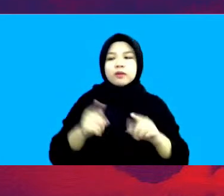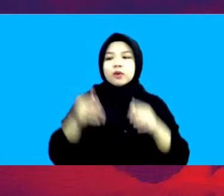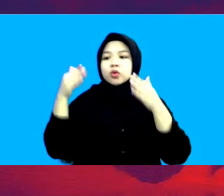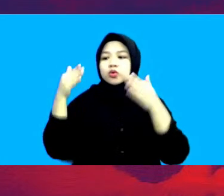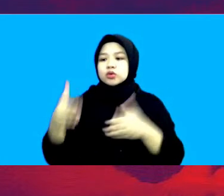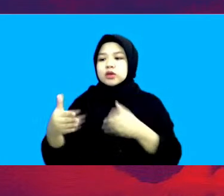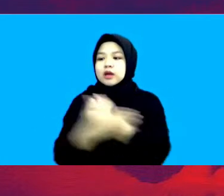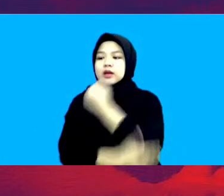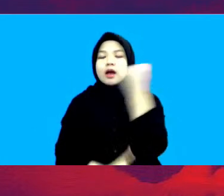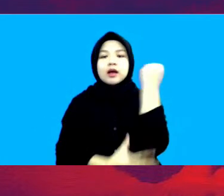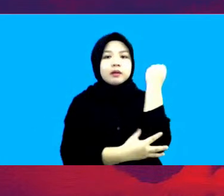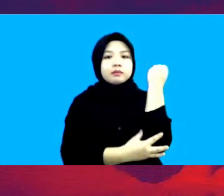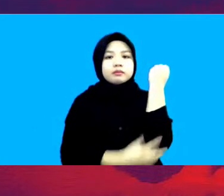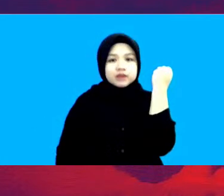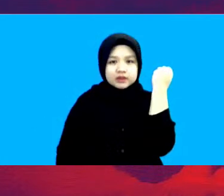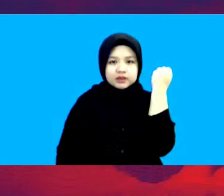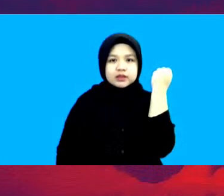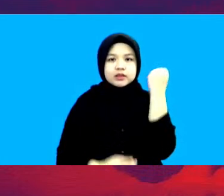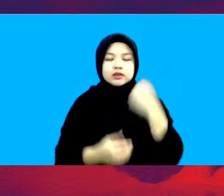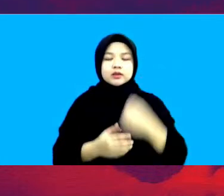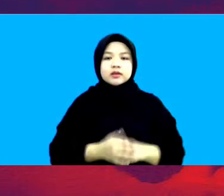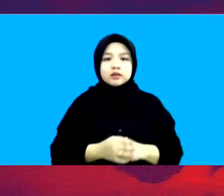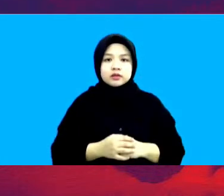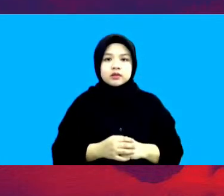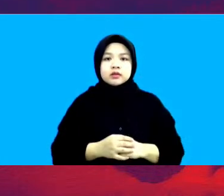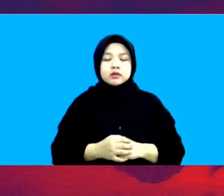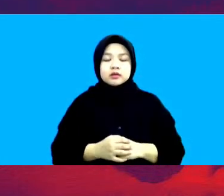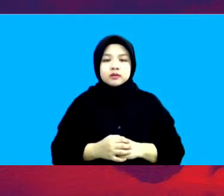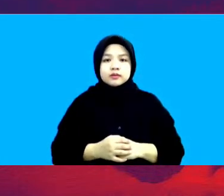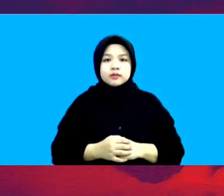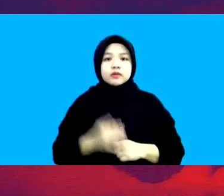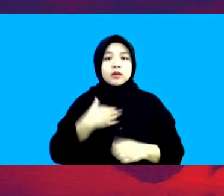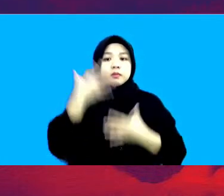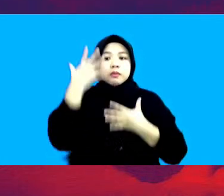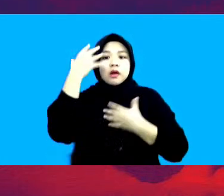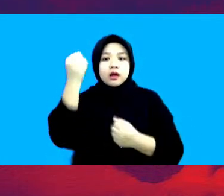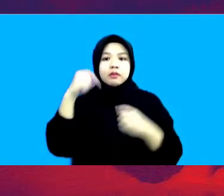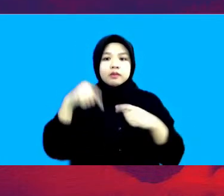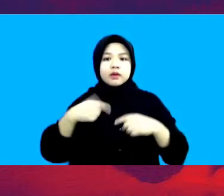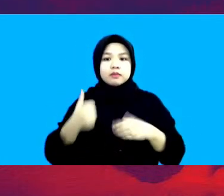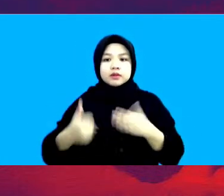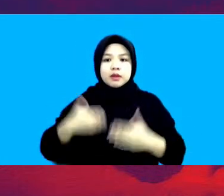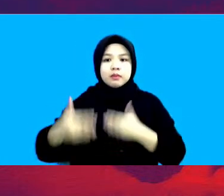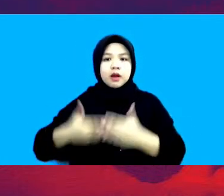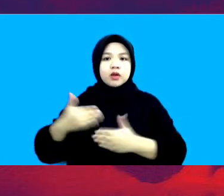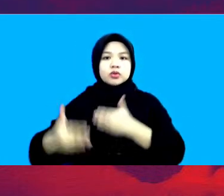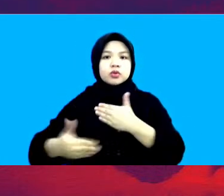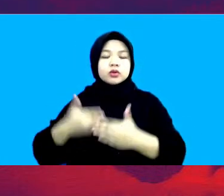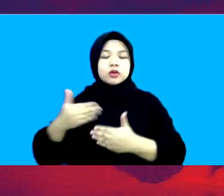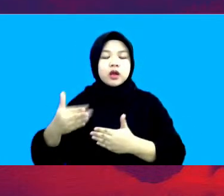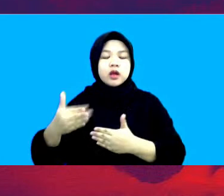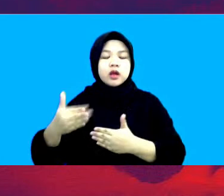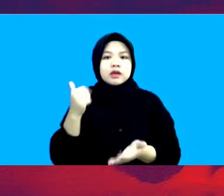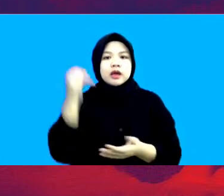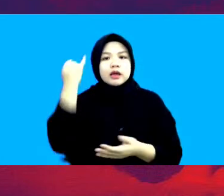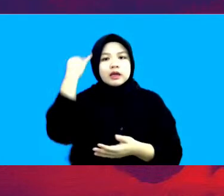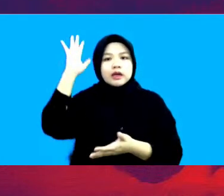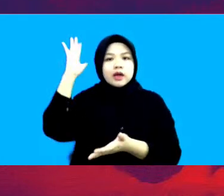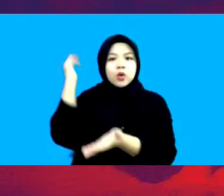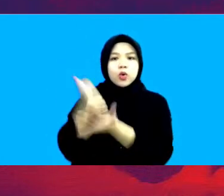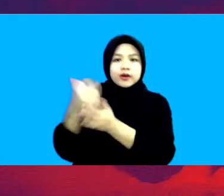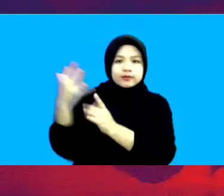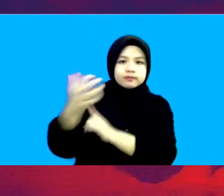countries, highly indebted countries. So hopefully this is going to continue into a more concrete ideas and concrete